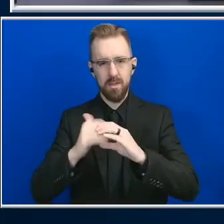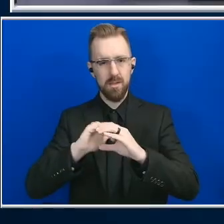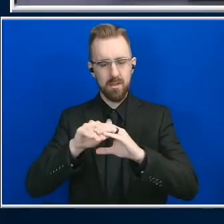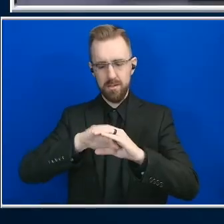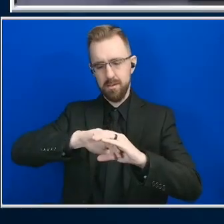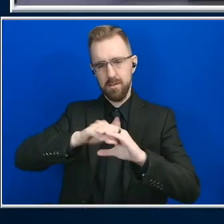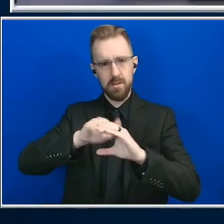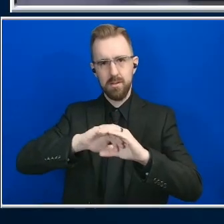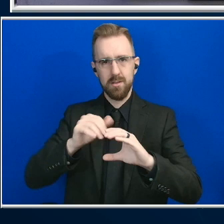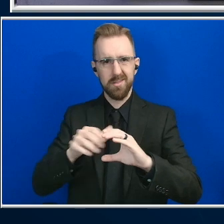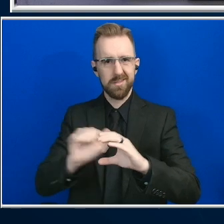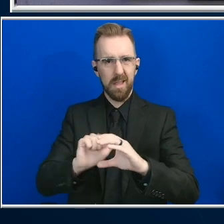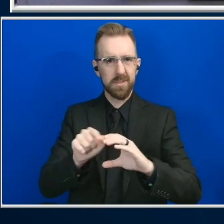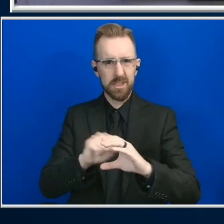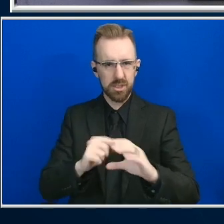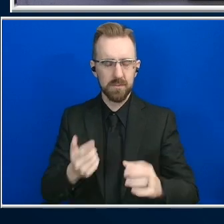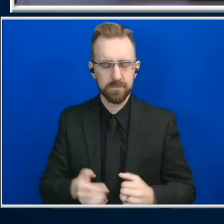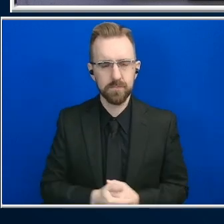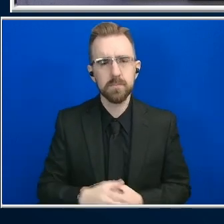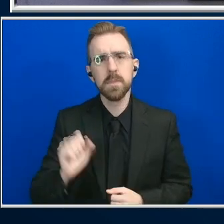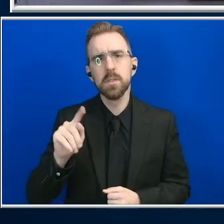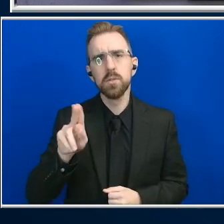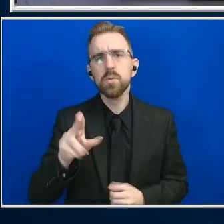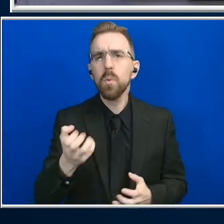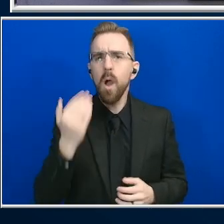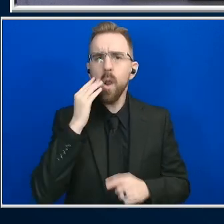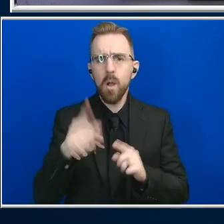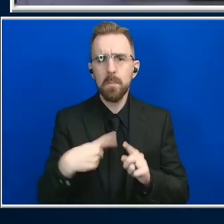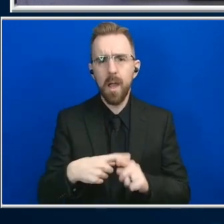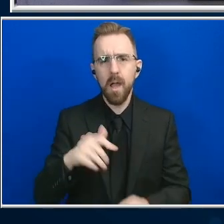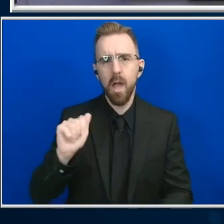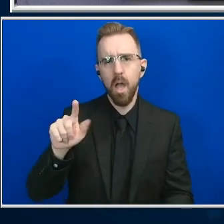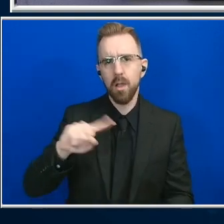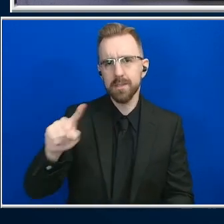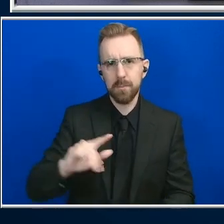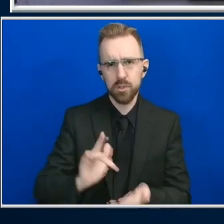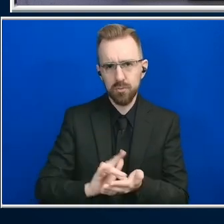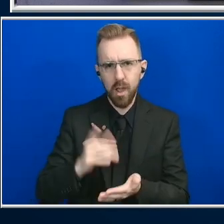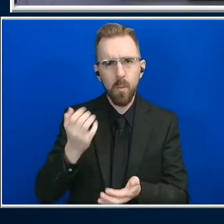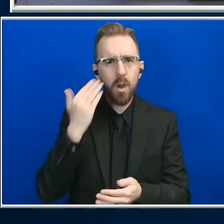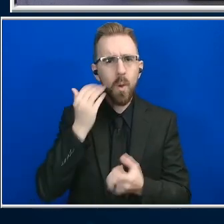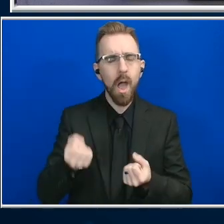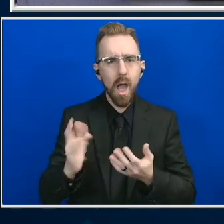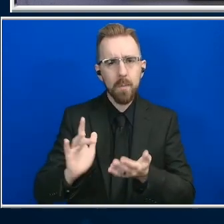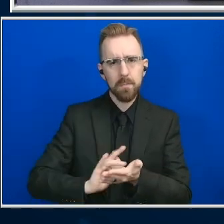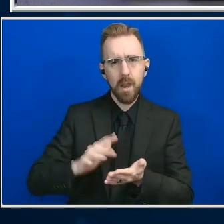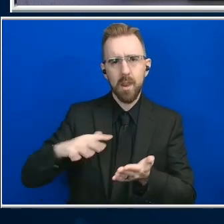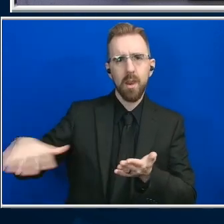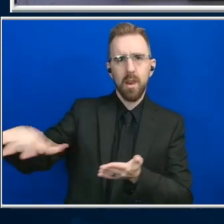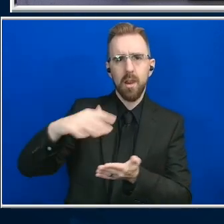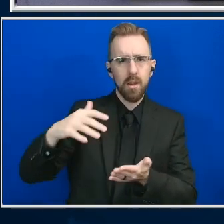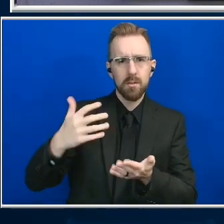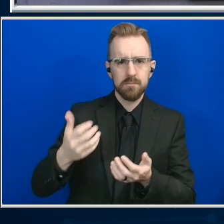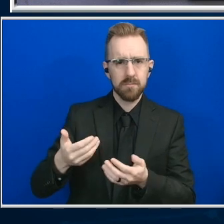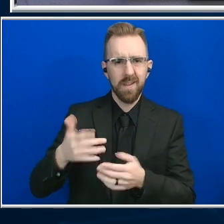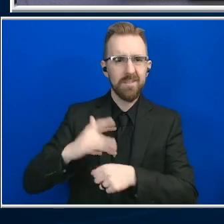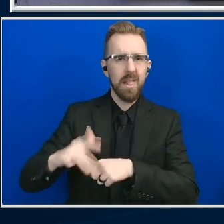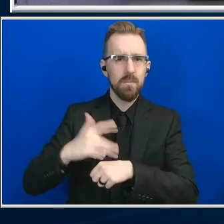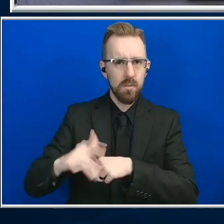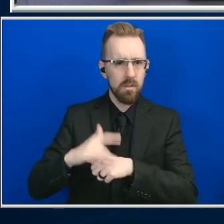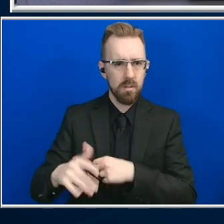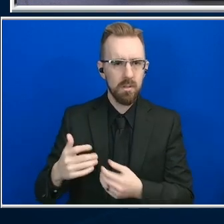Stu has a question about Alzheimer's drugs. He wants to know how many drugs are currently available for Alzheimer's, and are there any more nearing